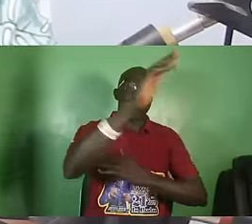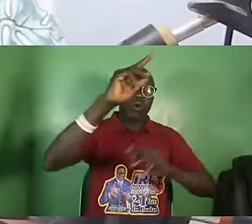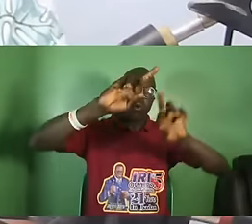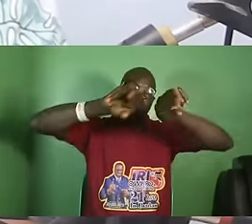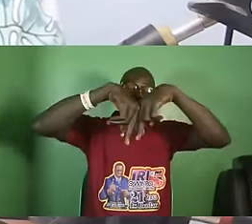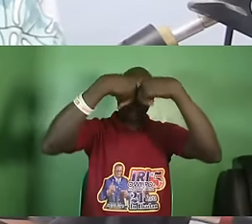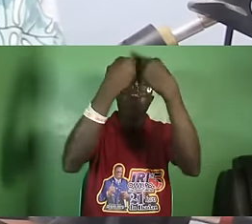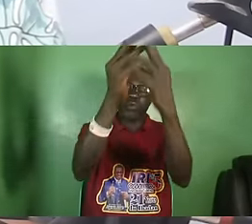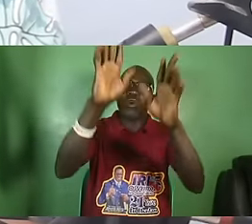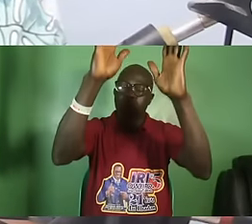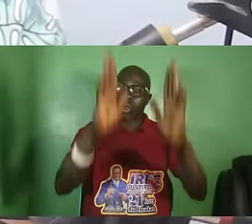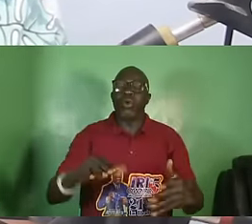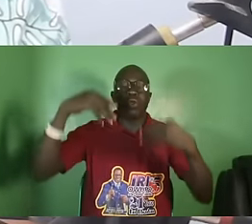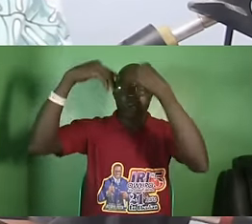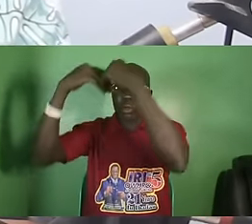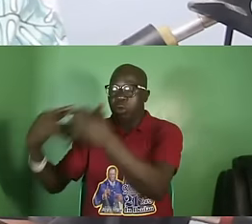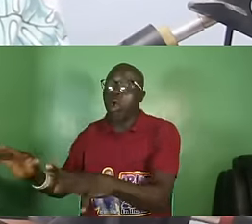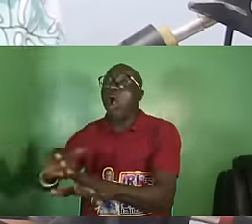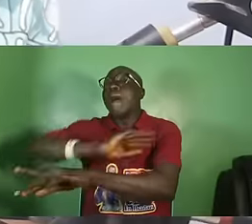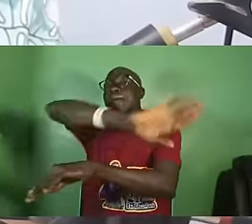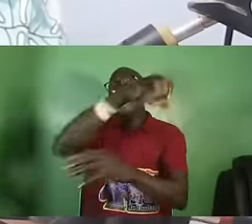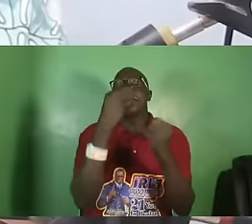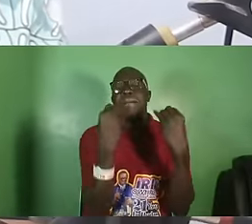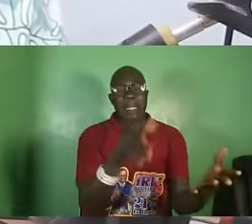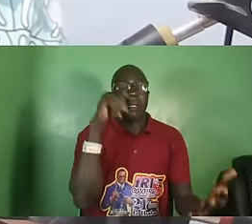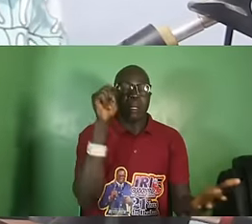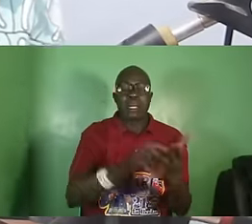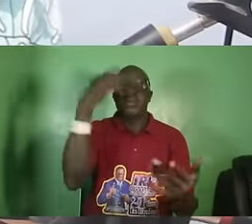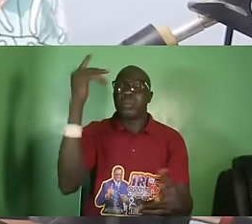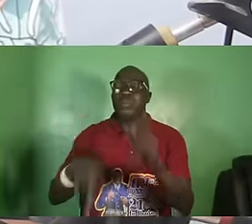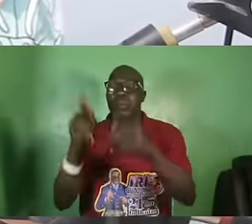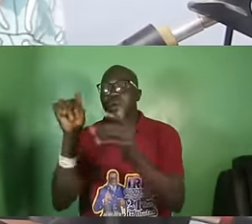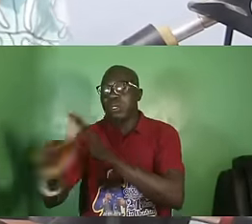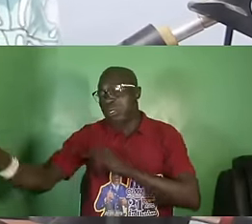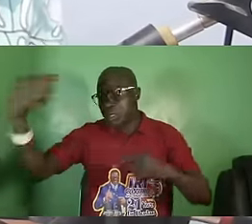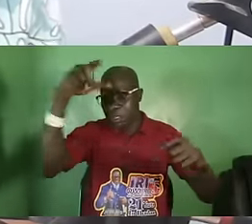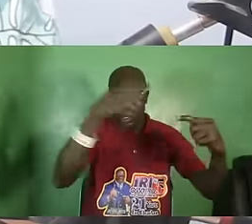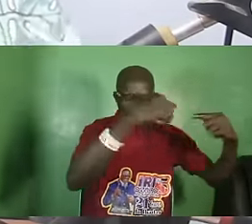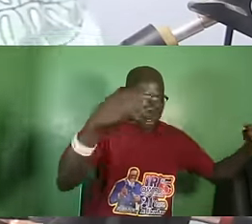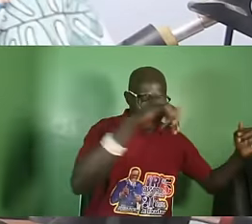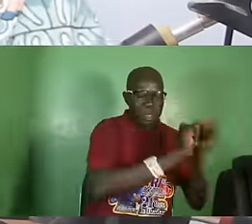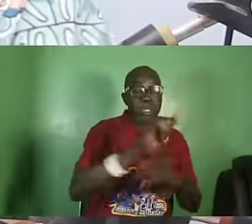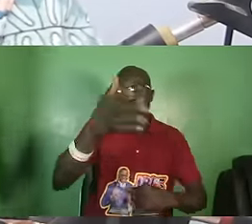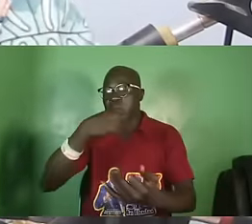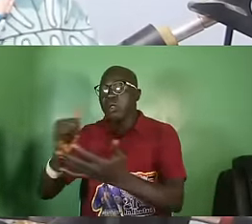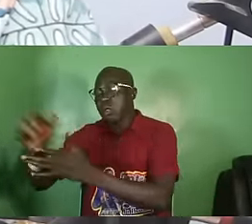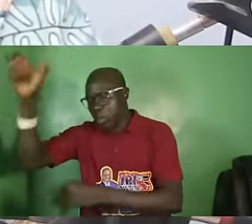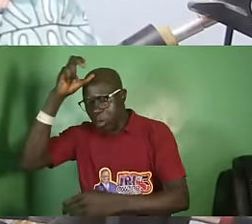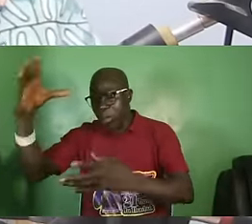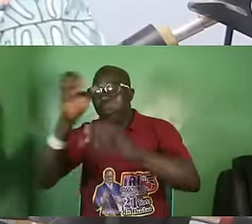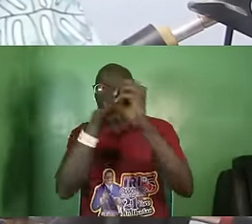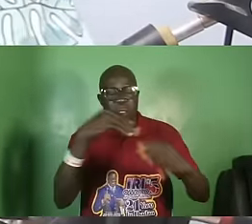the prayer I'll pray is that for God to restore what you have lost. Thousands of people. This satanity Bible. Satan has taken away